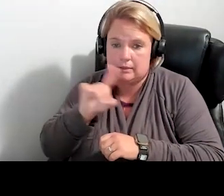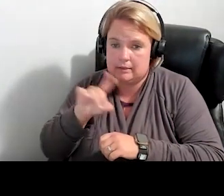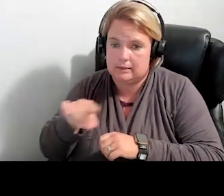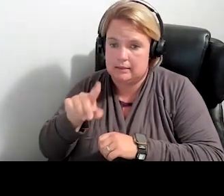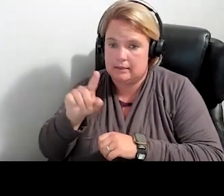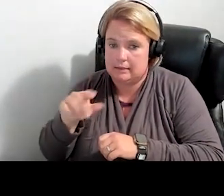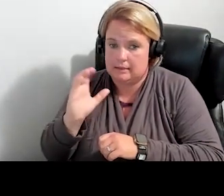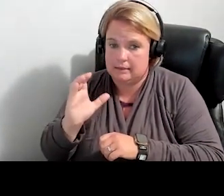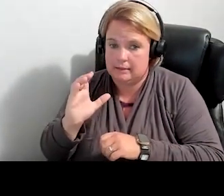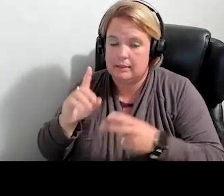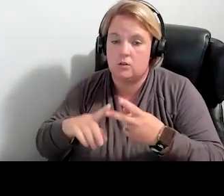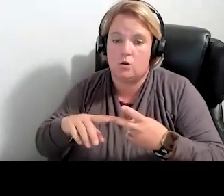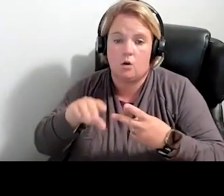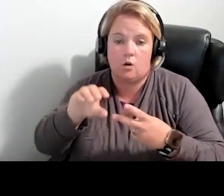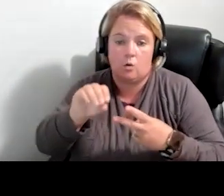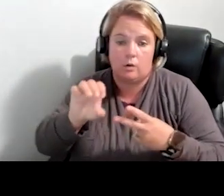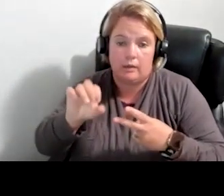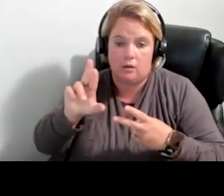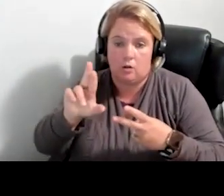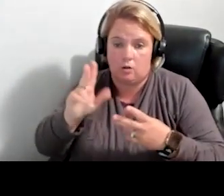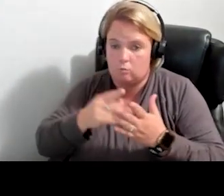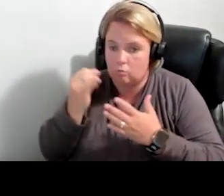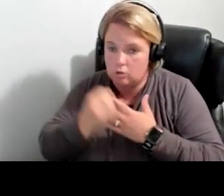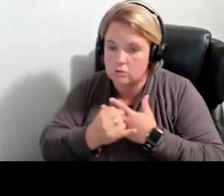ZTC or OER project,